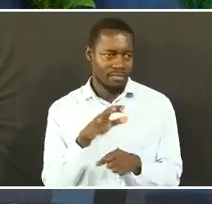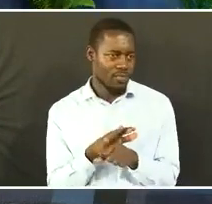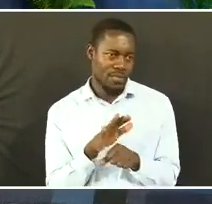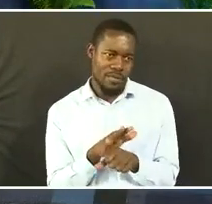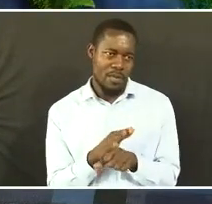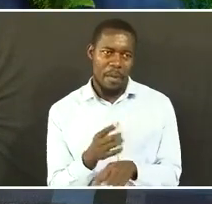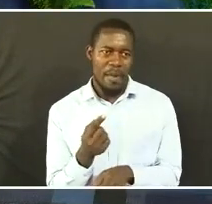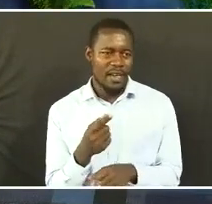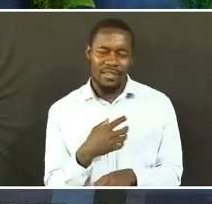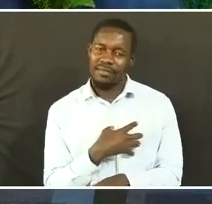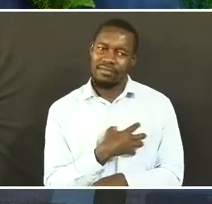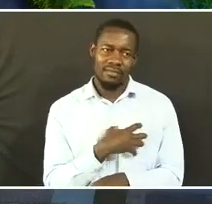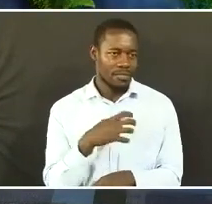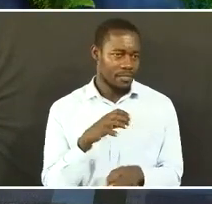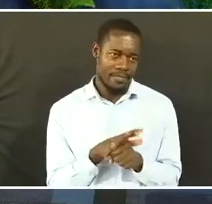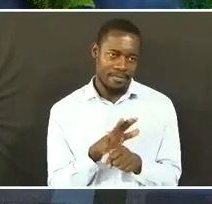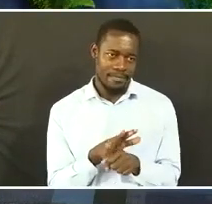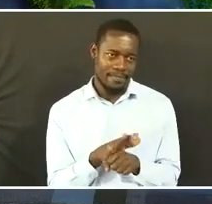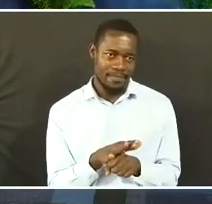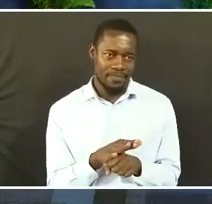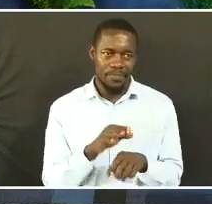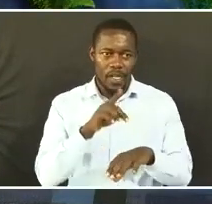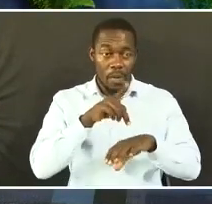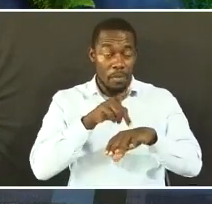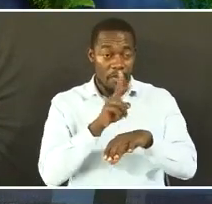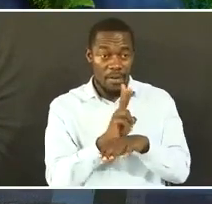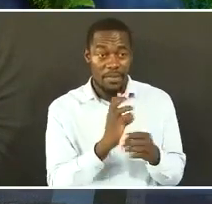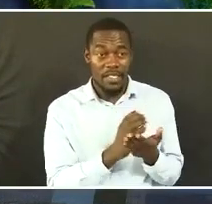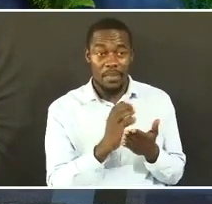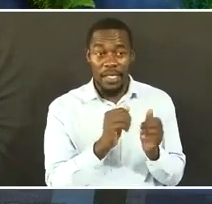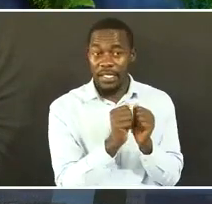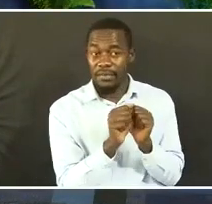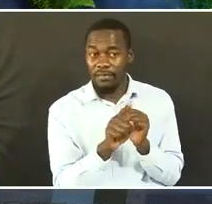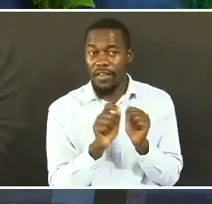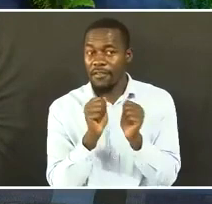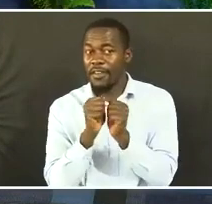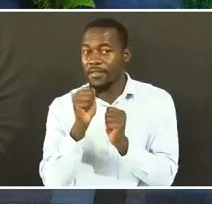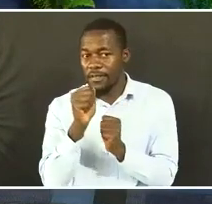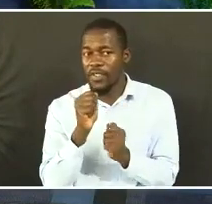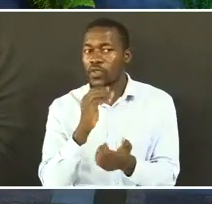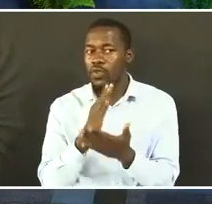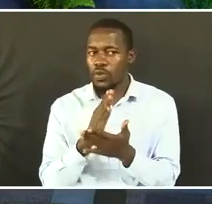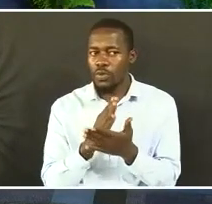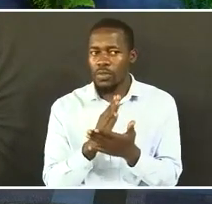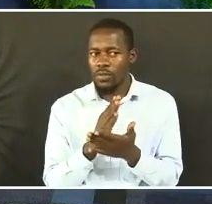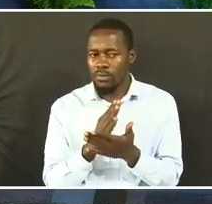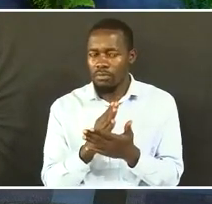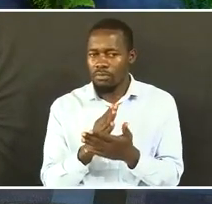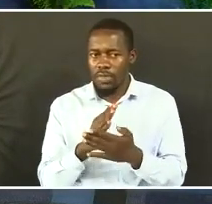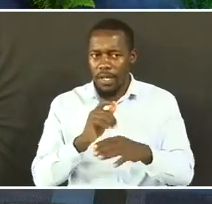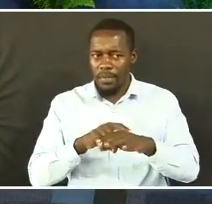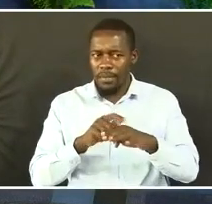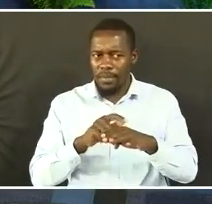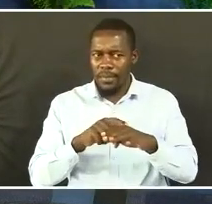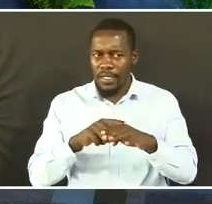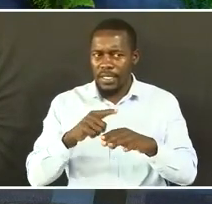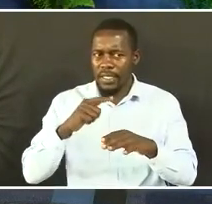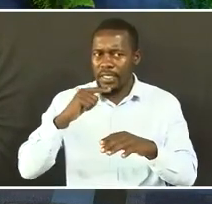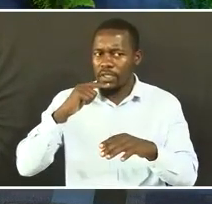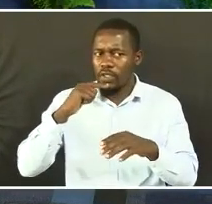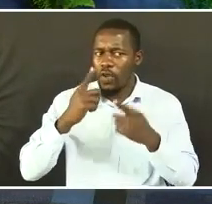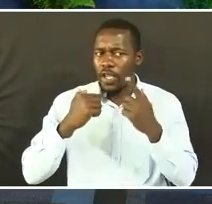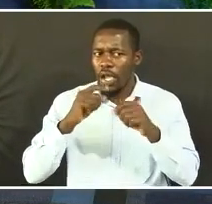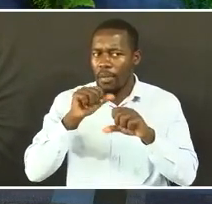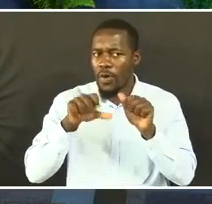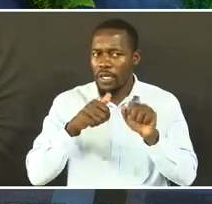Follow the preacher. Indeed, Proverbs chapter 10 and verses 15 is true when it rings true when it says, the rich man's wealth